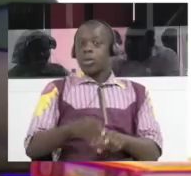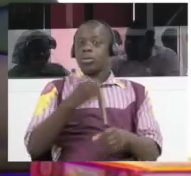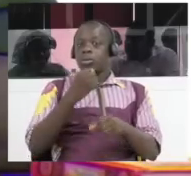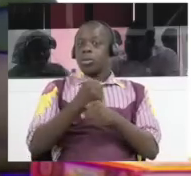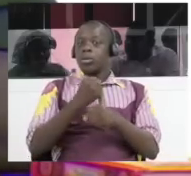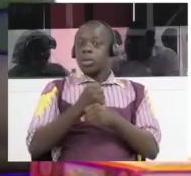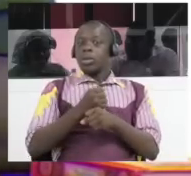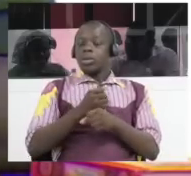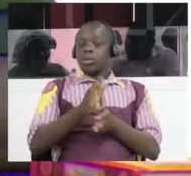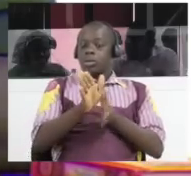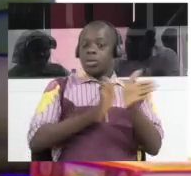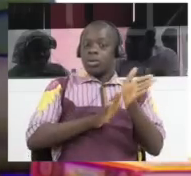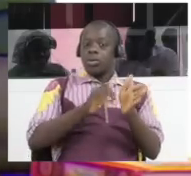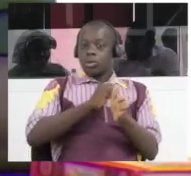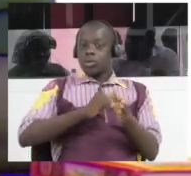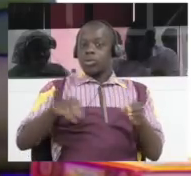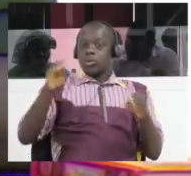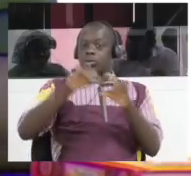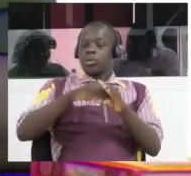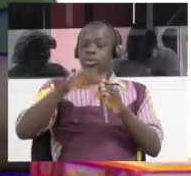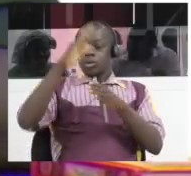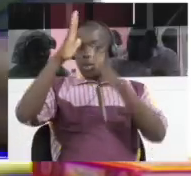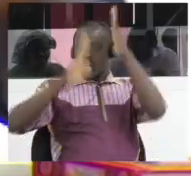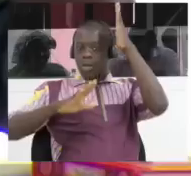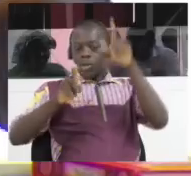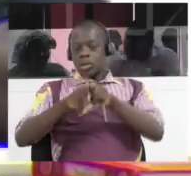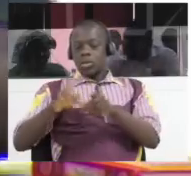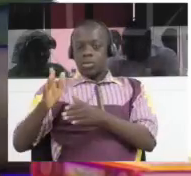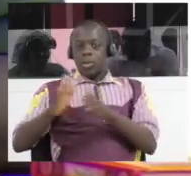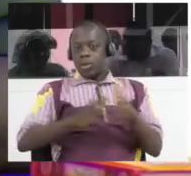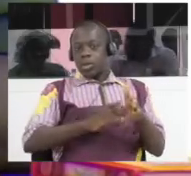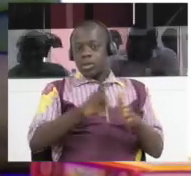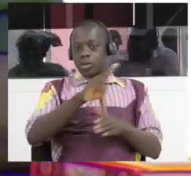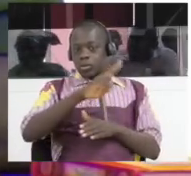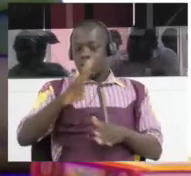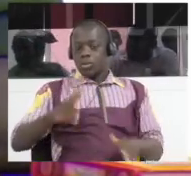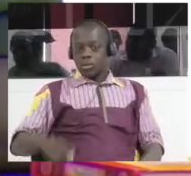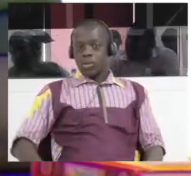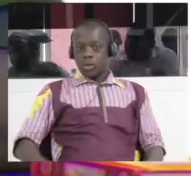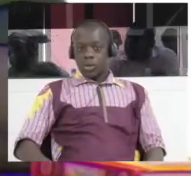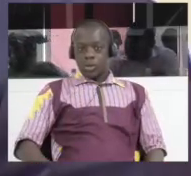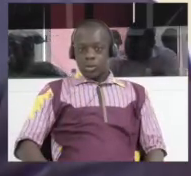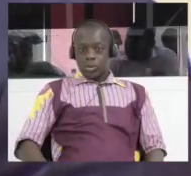what motivated us to join the army. And it was not in our planning.